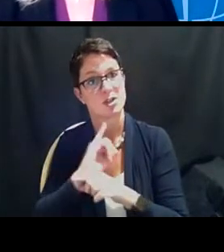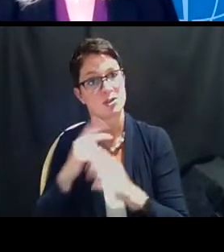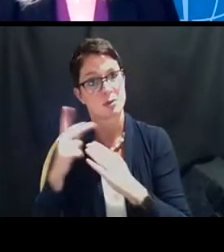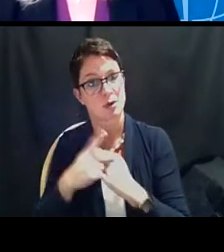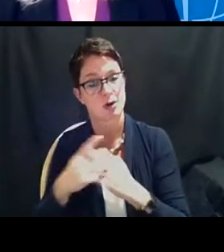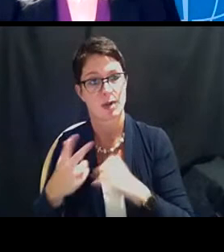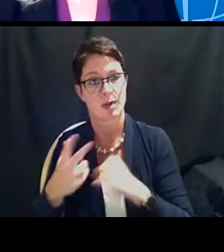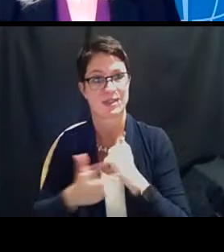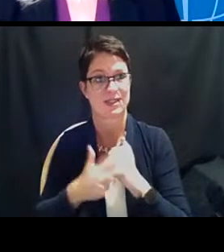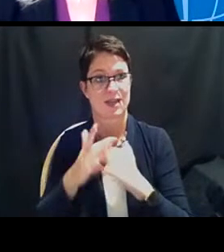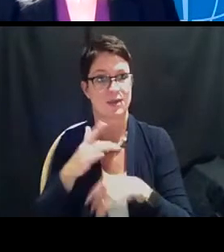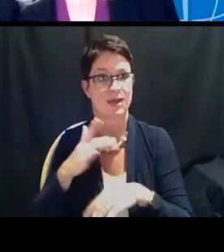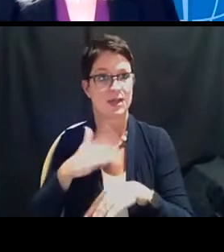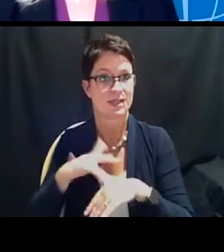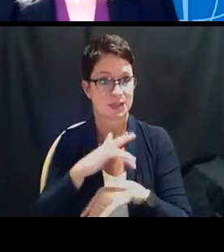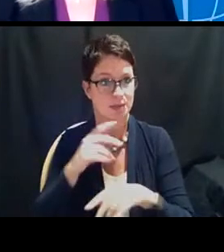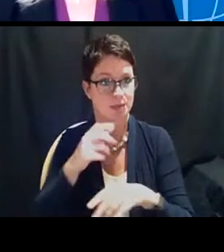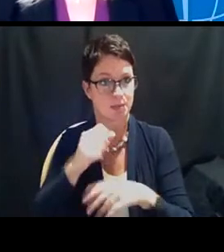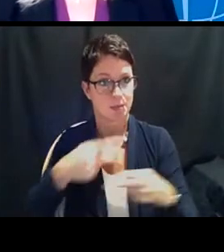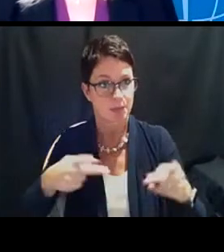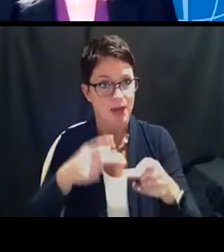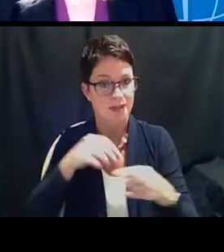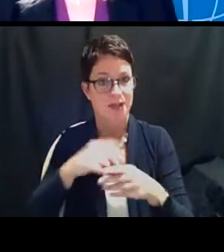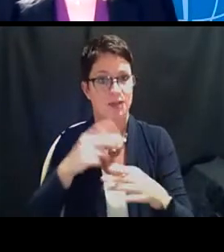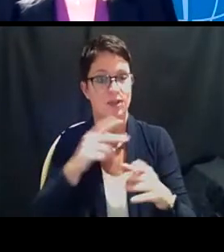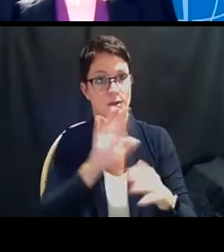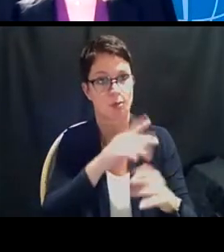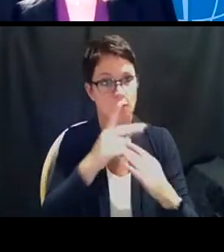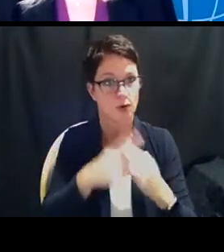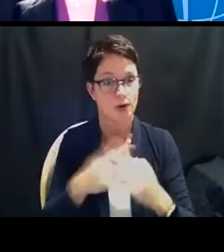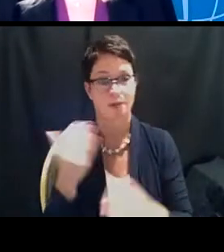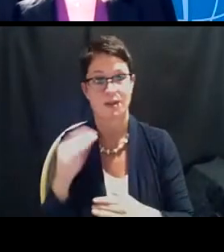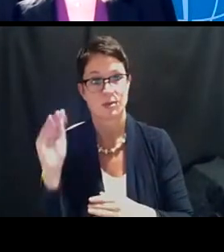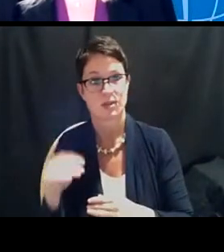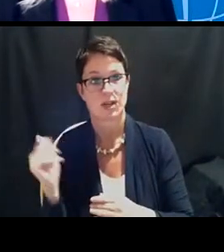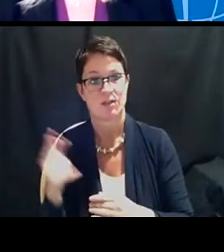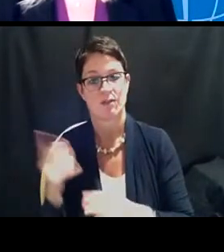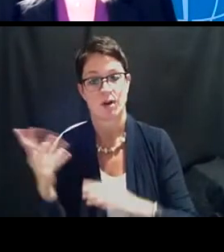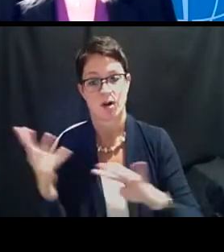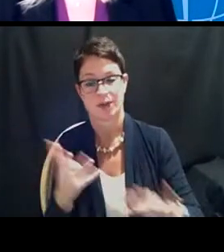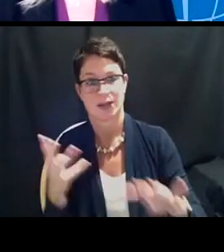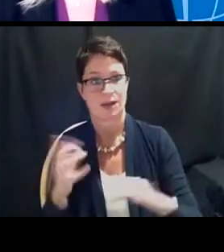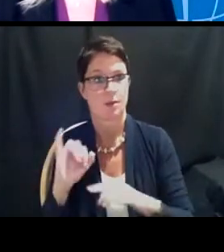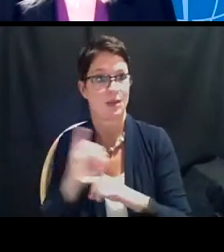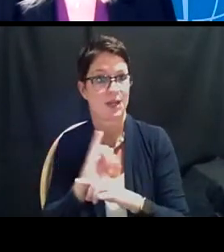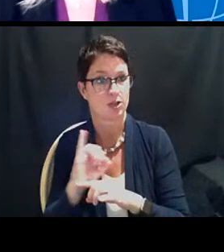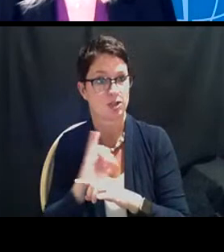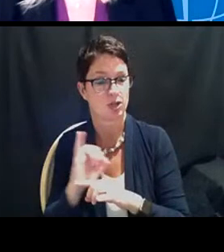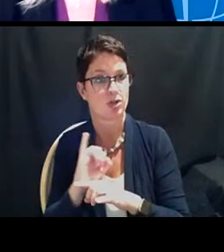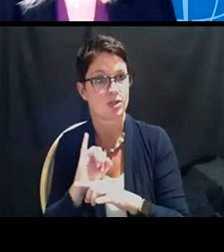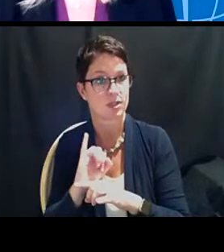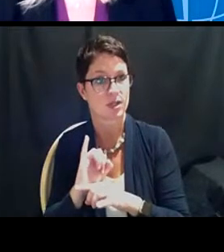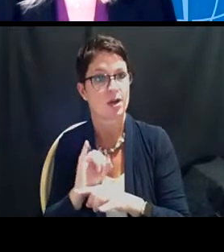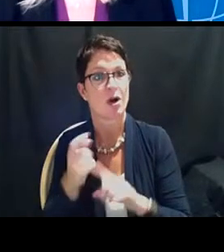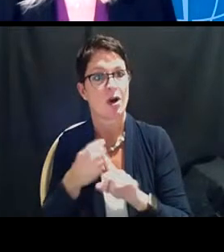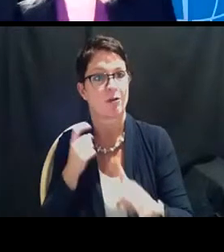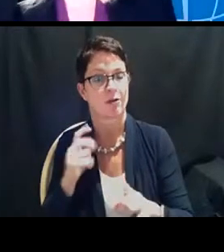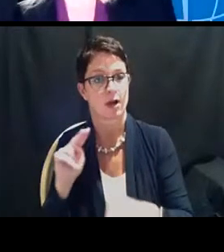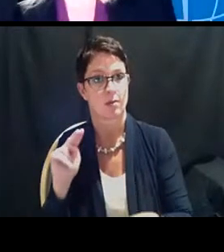spots in their apprenticeship programs from our program. 15% of all incoming apprentices come from